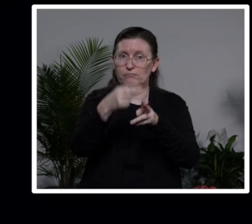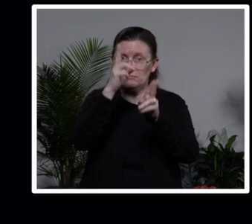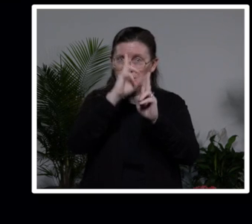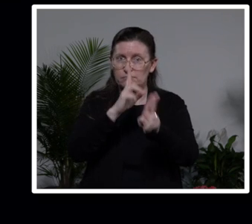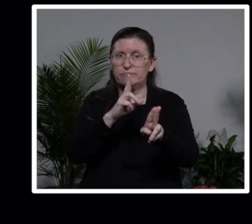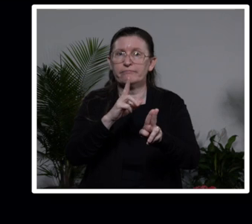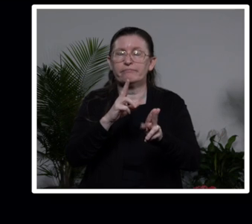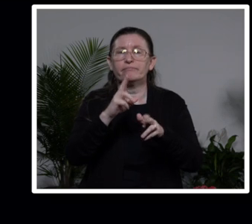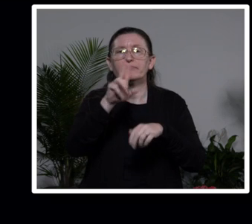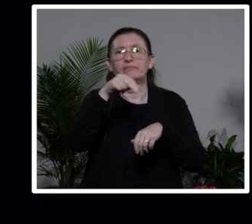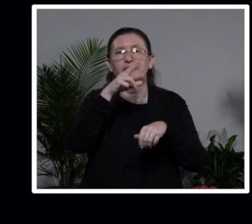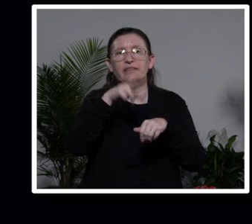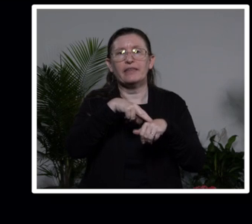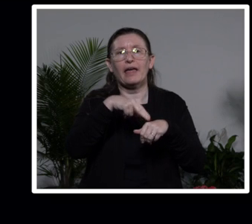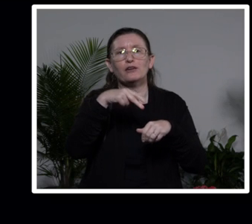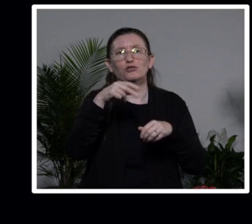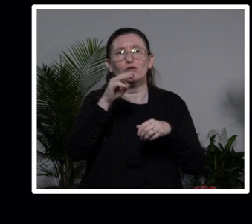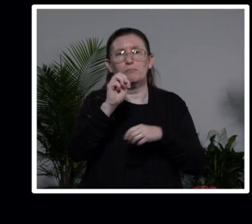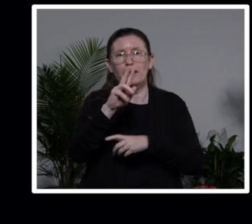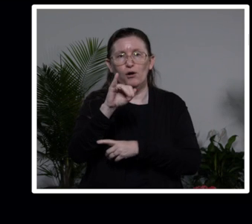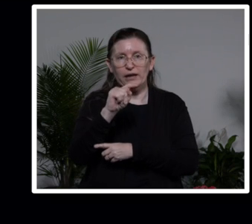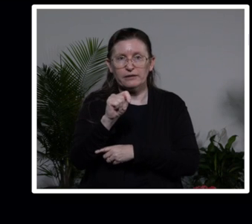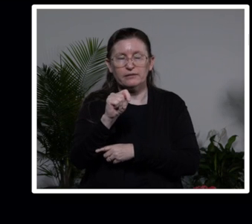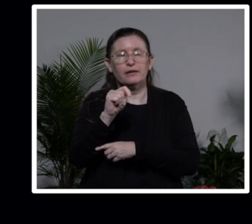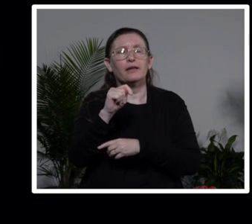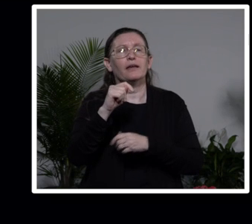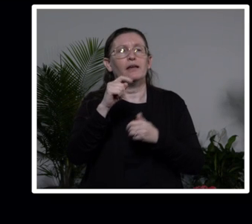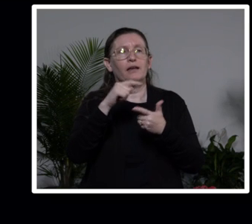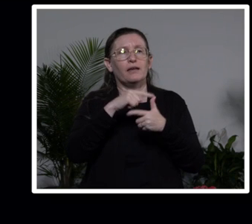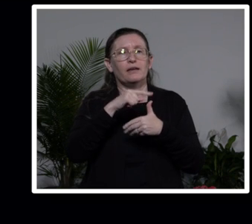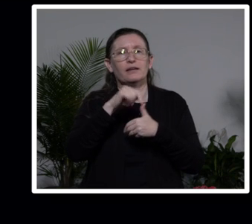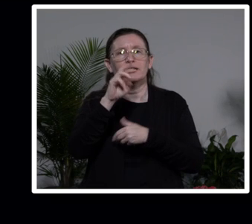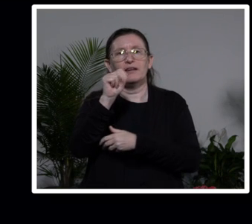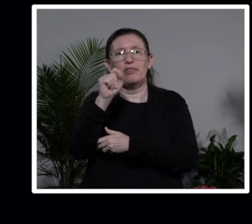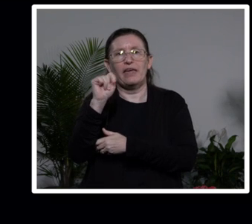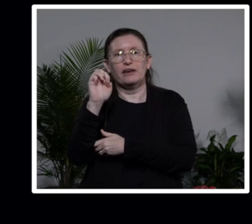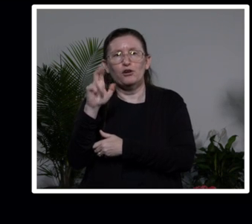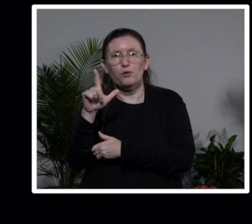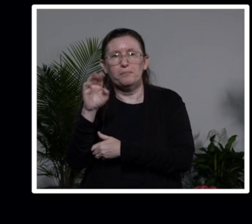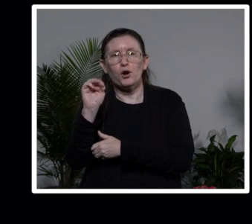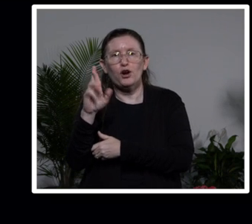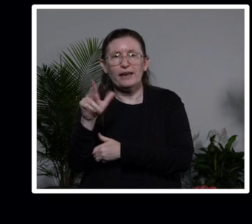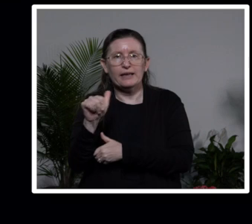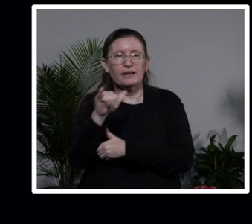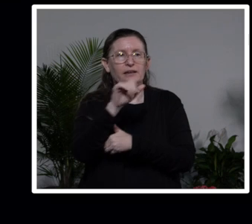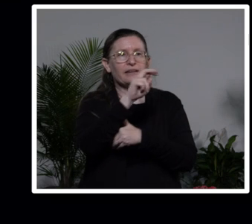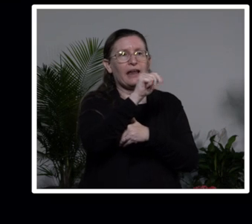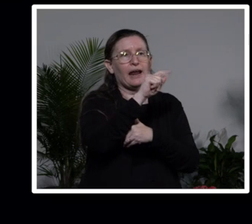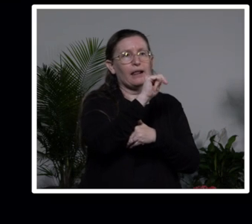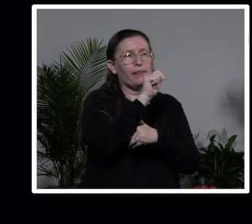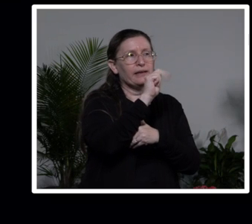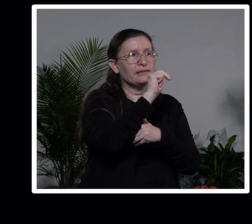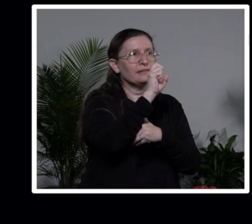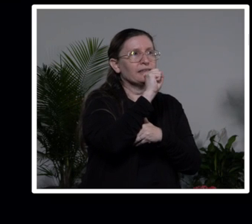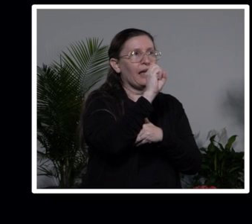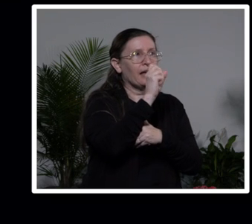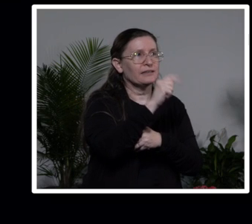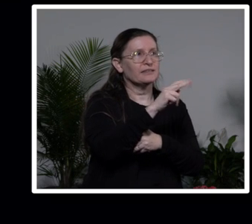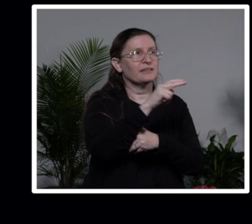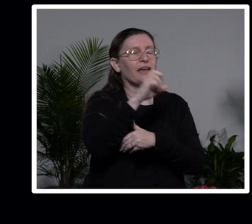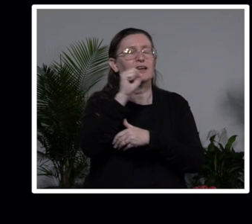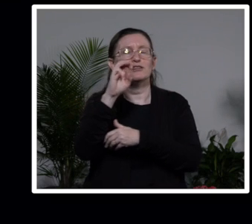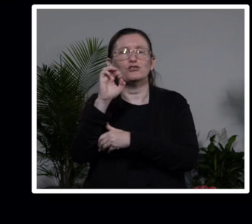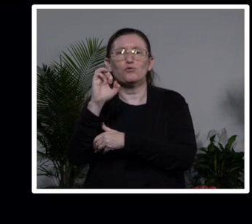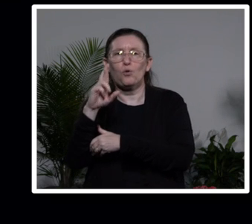their achievement. Our National Merit commended students are Nathaniel Murley, Madeline Sass, and Saloni